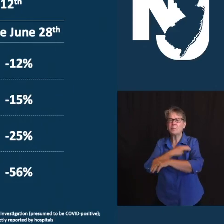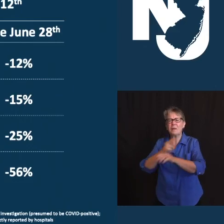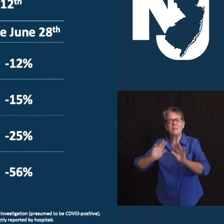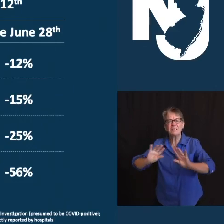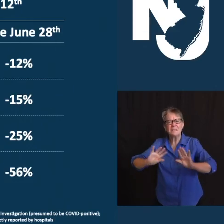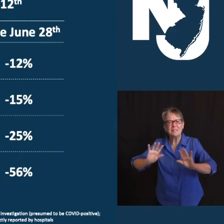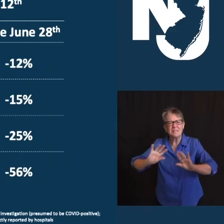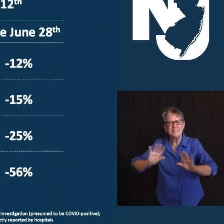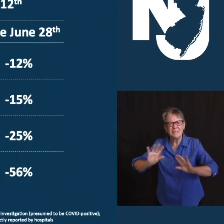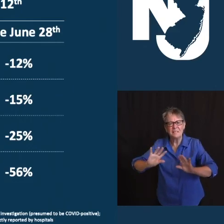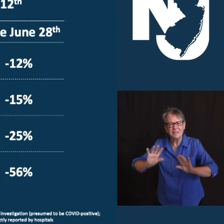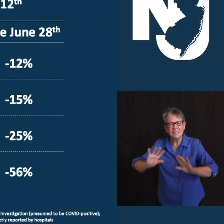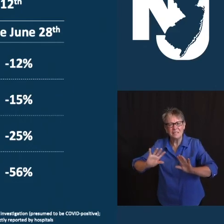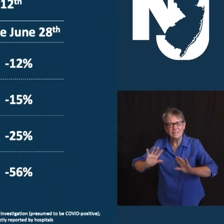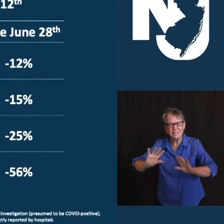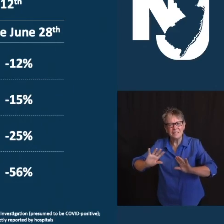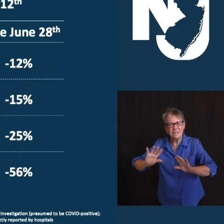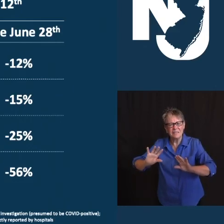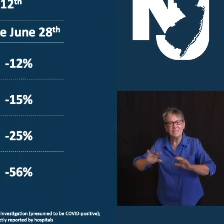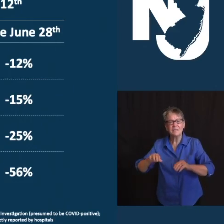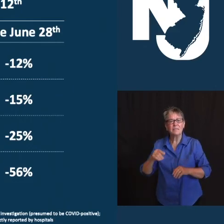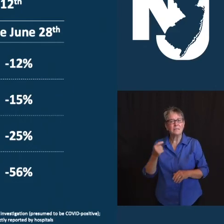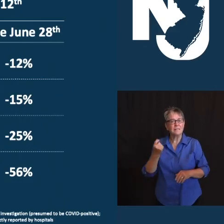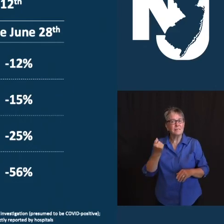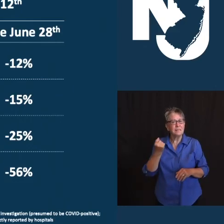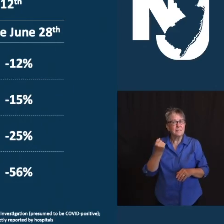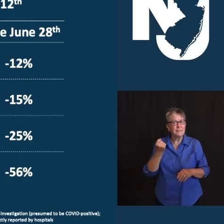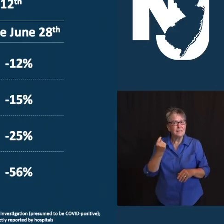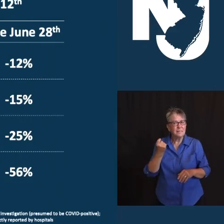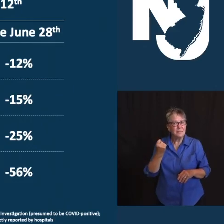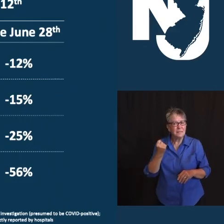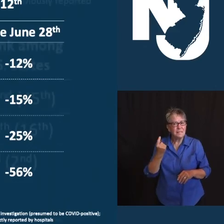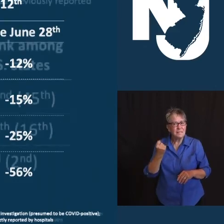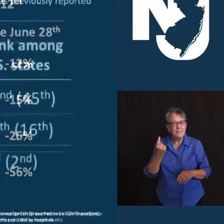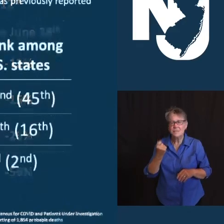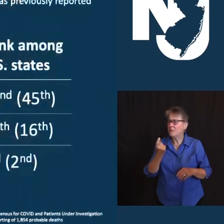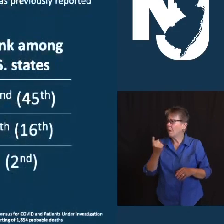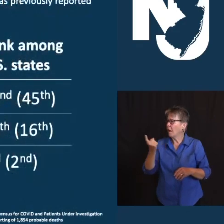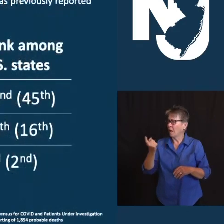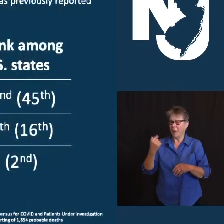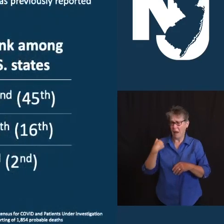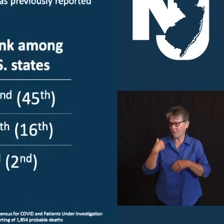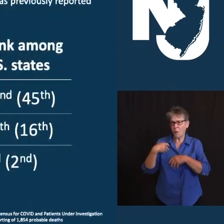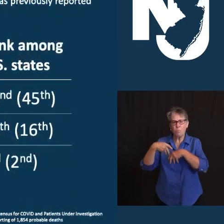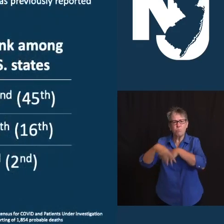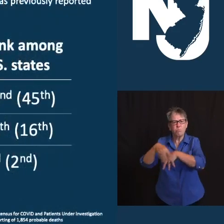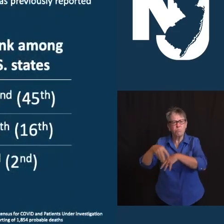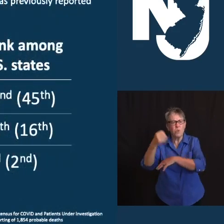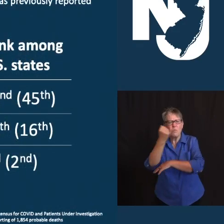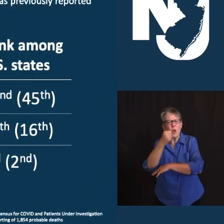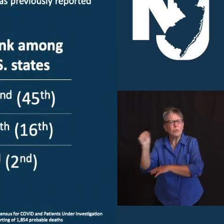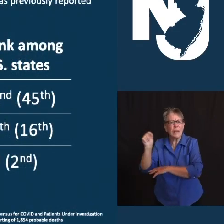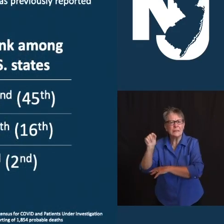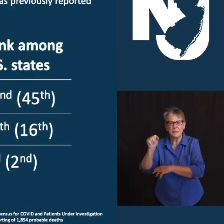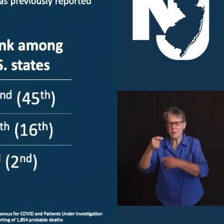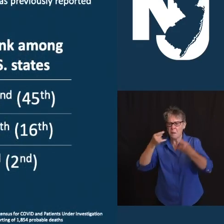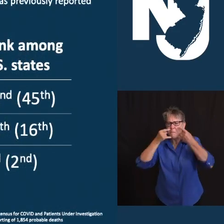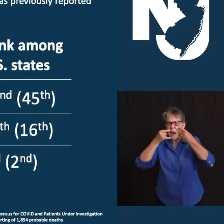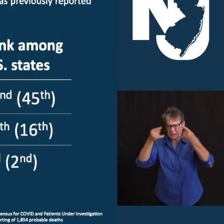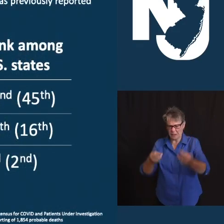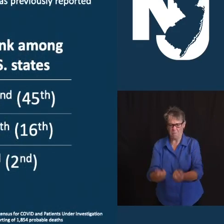the thinking was behind that, but I would remind the folks who think we should open everything right now that we just reported an